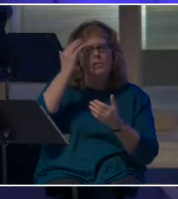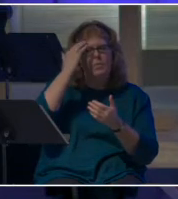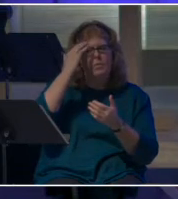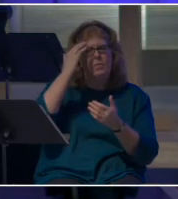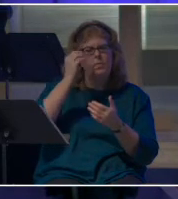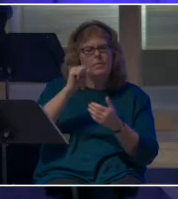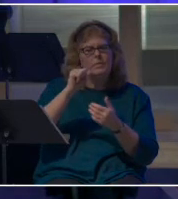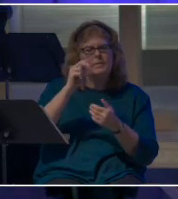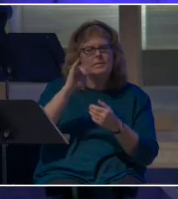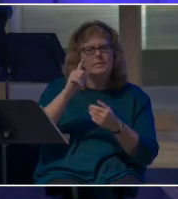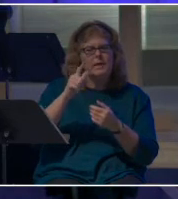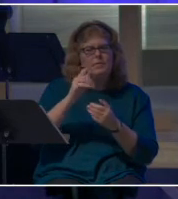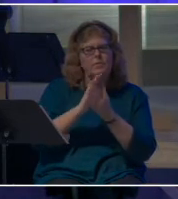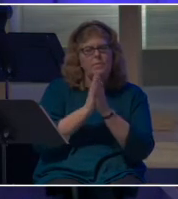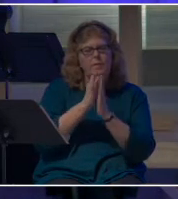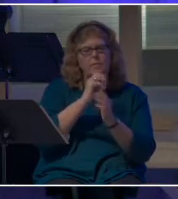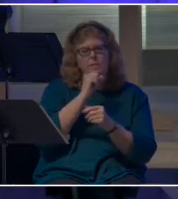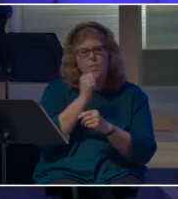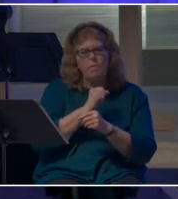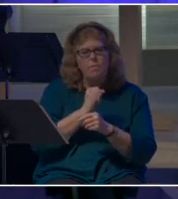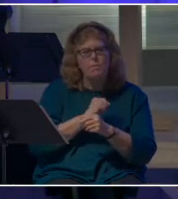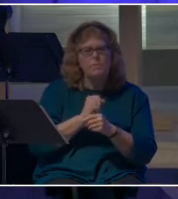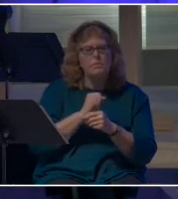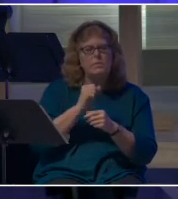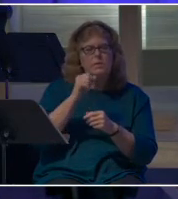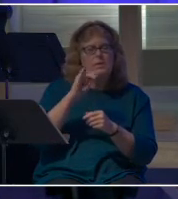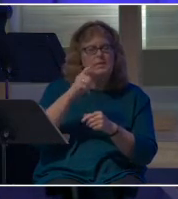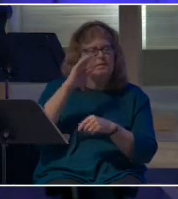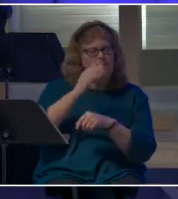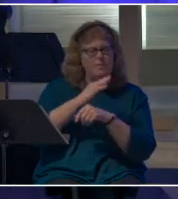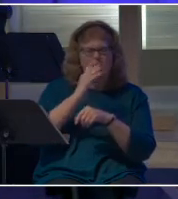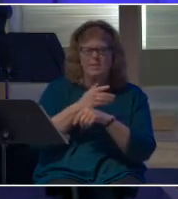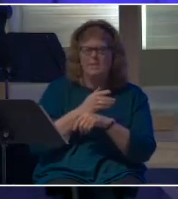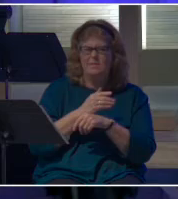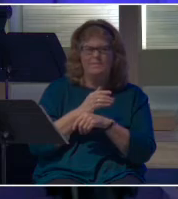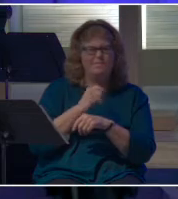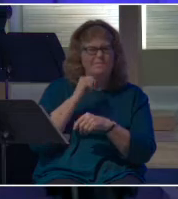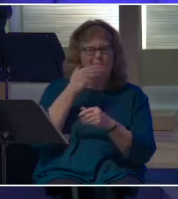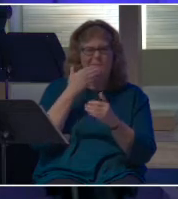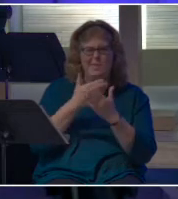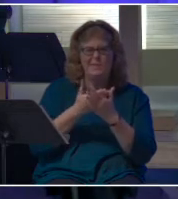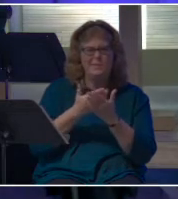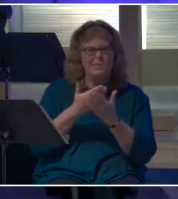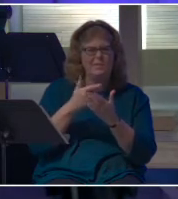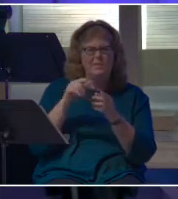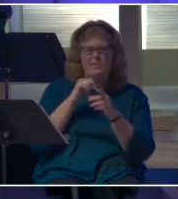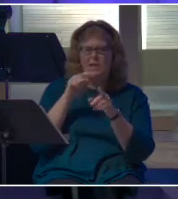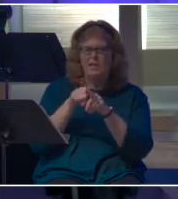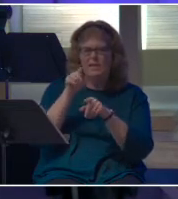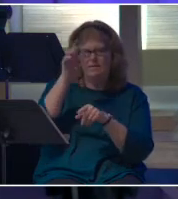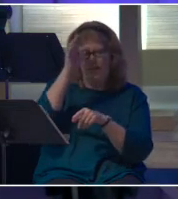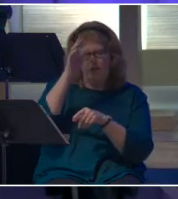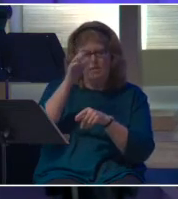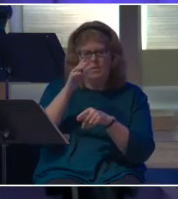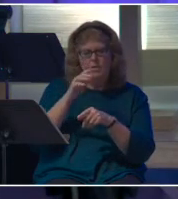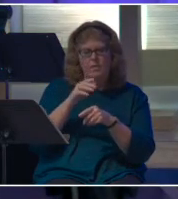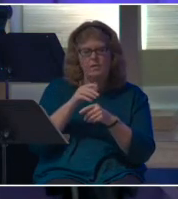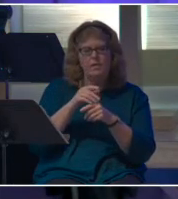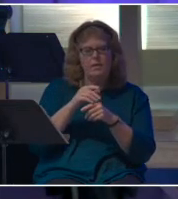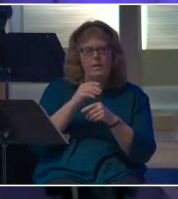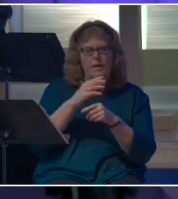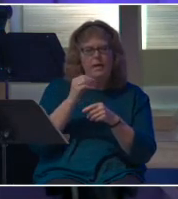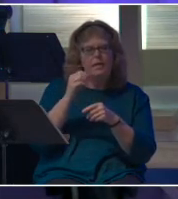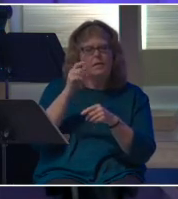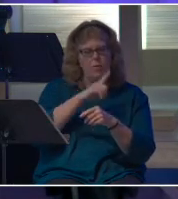that Samuel was getting older, Samuel's sons were not like Samuel, and it had worked with Samuel. The Lord